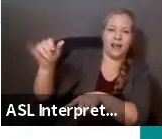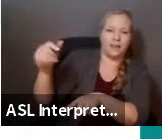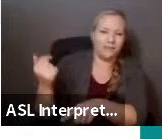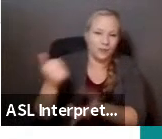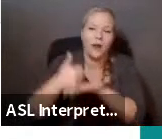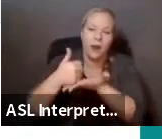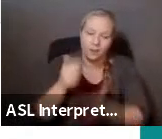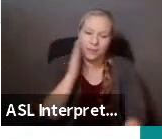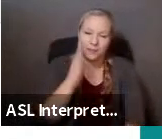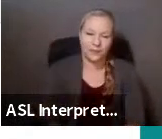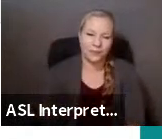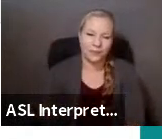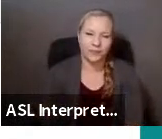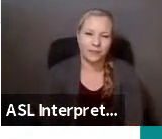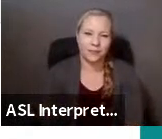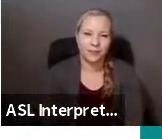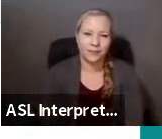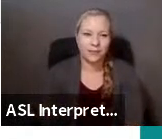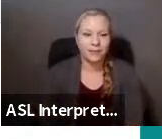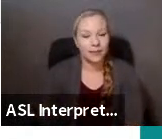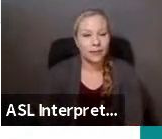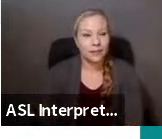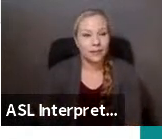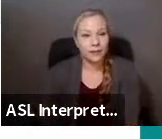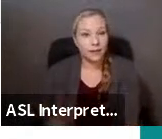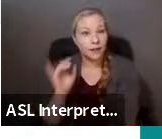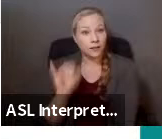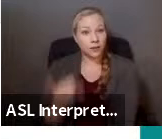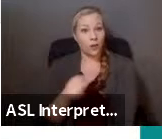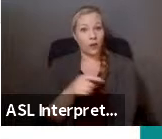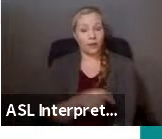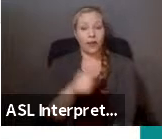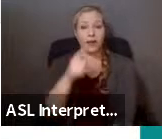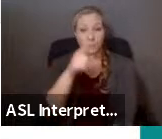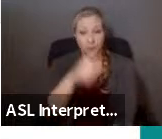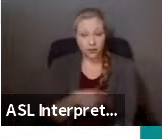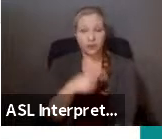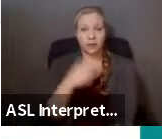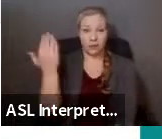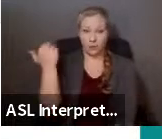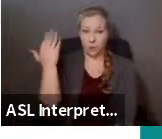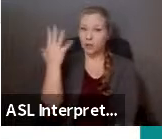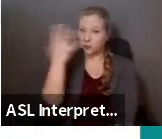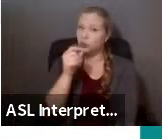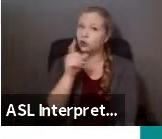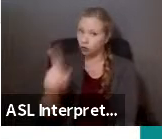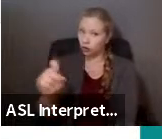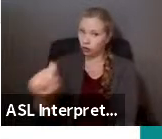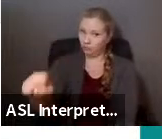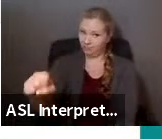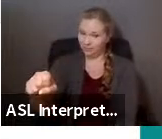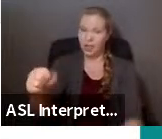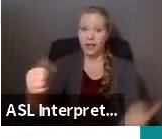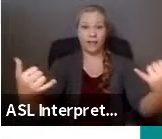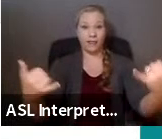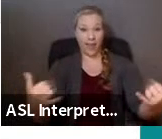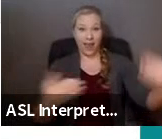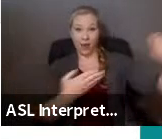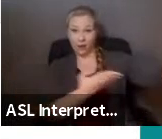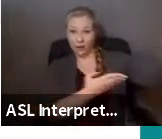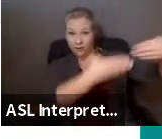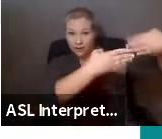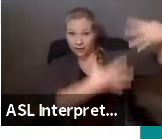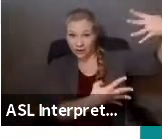And so those are the things we're pretty sure about. These are the things that are like, okay, and when you say they'll